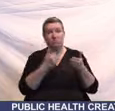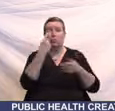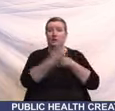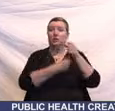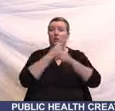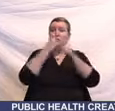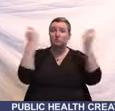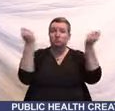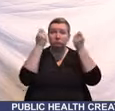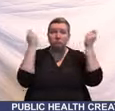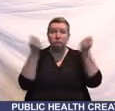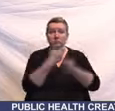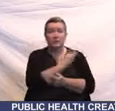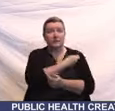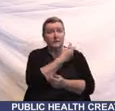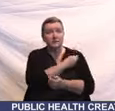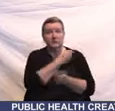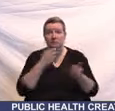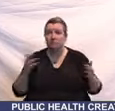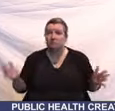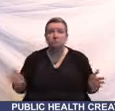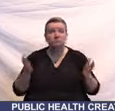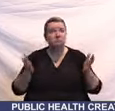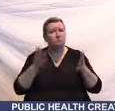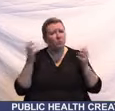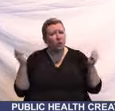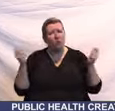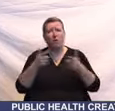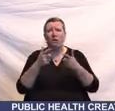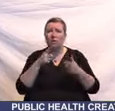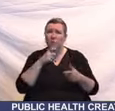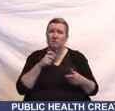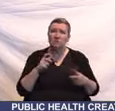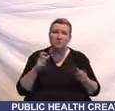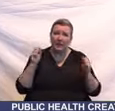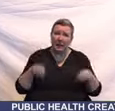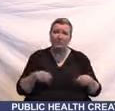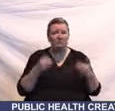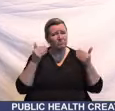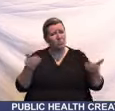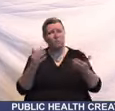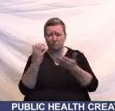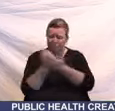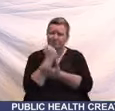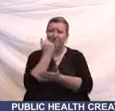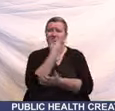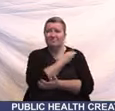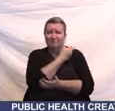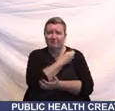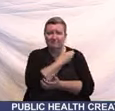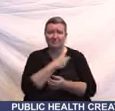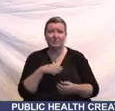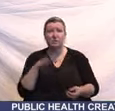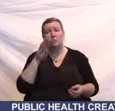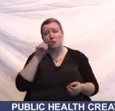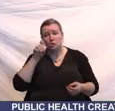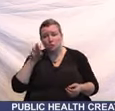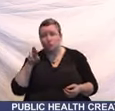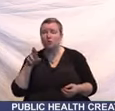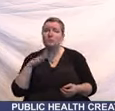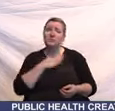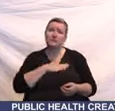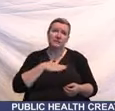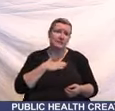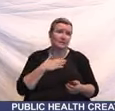vaccines, we encourage everyone who is eligible to get out and get vaccinated and get boosted. And even if you already are, we